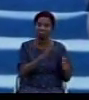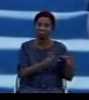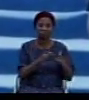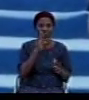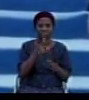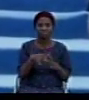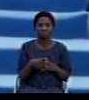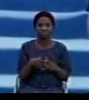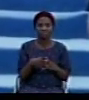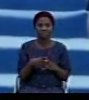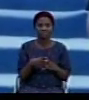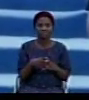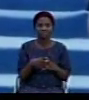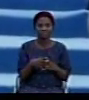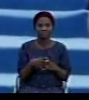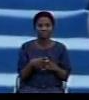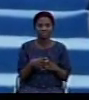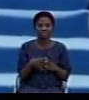So she cannot breathe again.